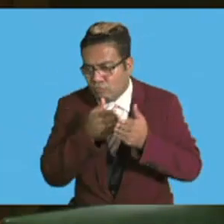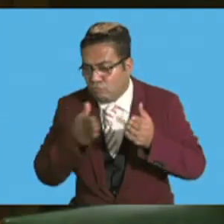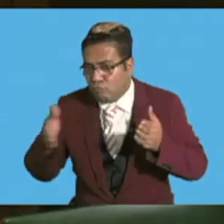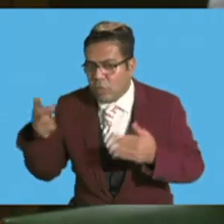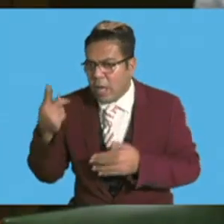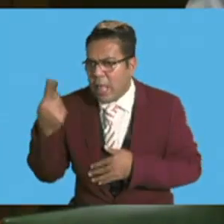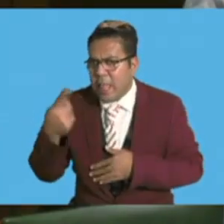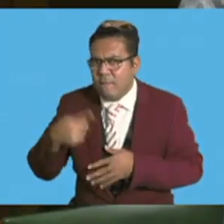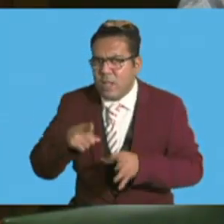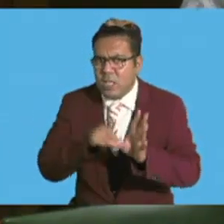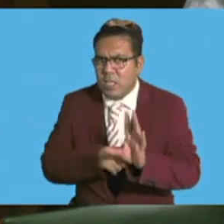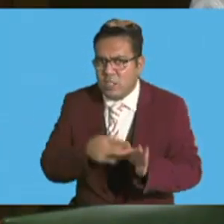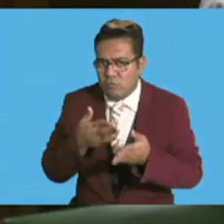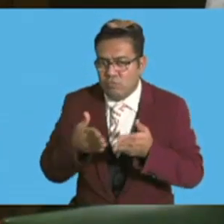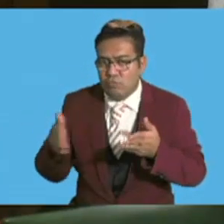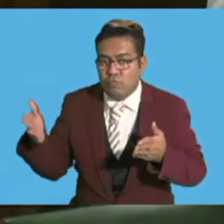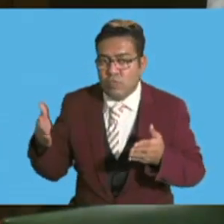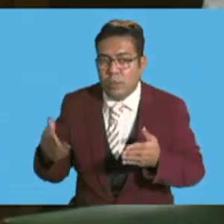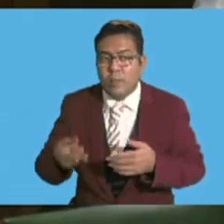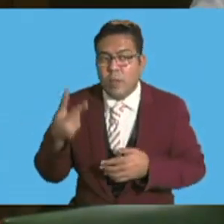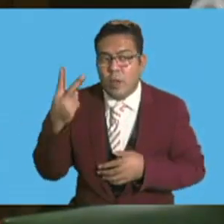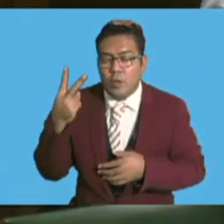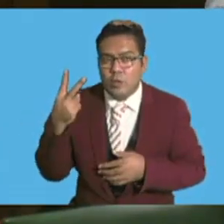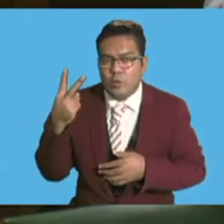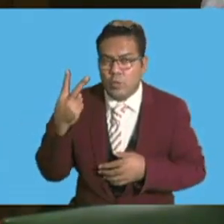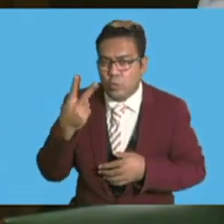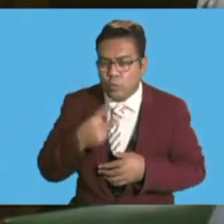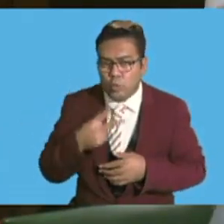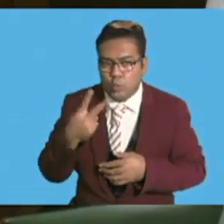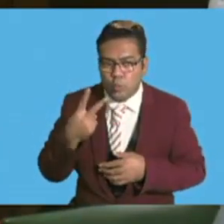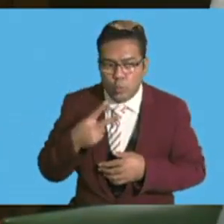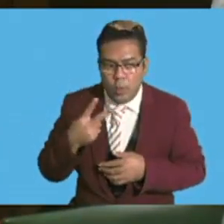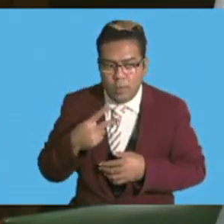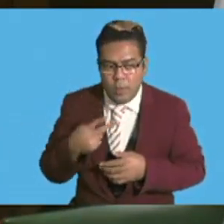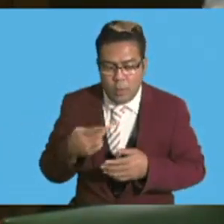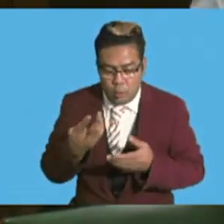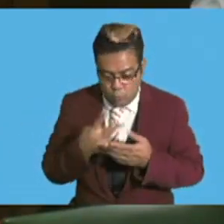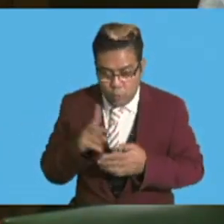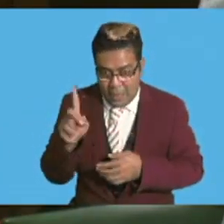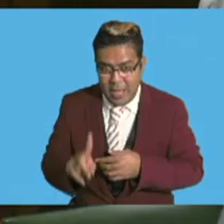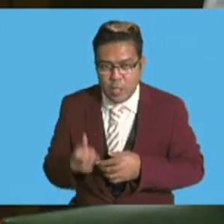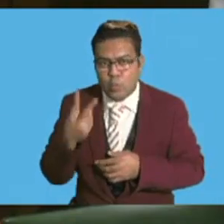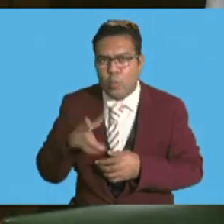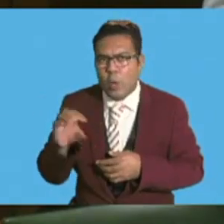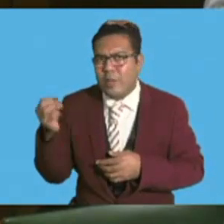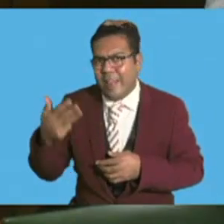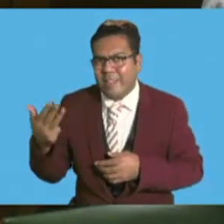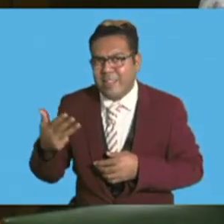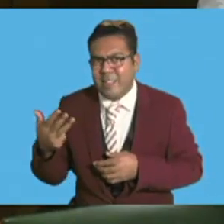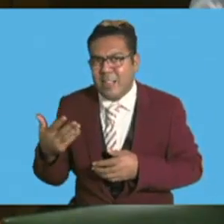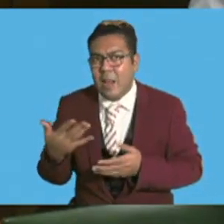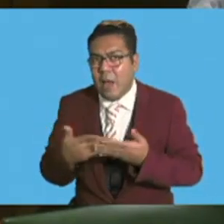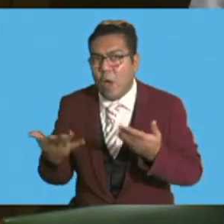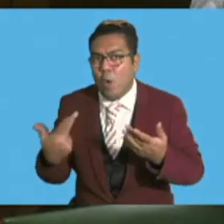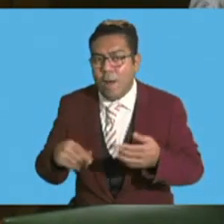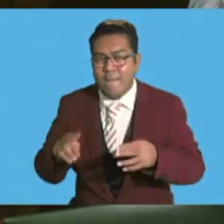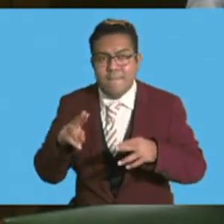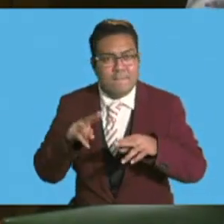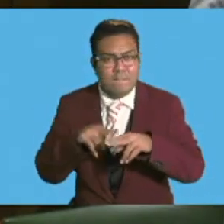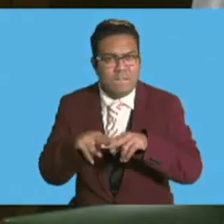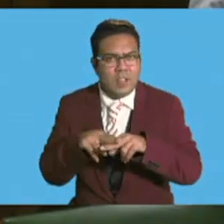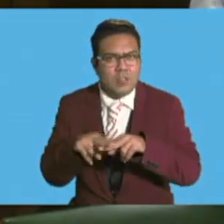about 11 years away, is 12 per 1,000 live births. Today is 2019. Today, currently Fiji's